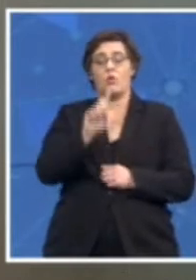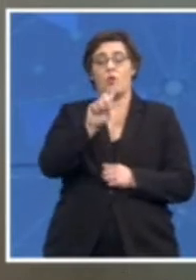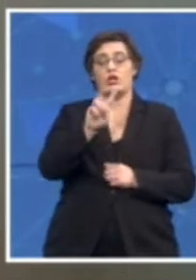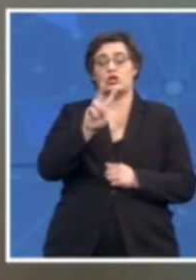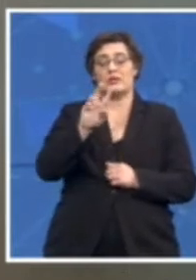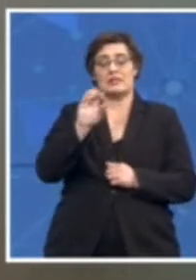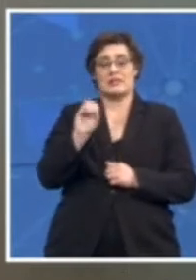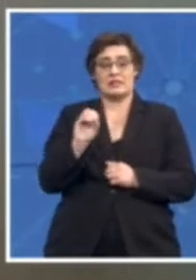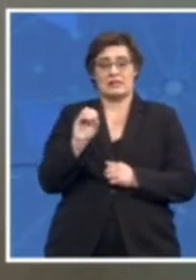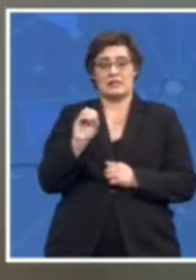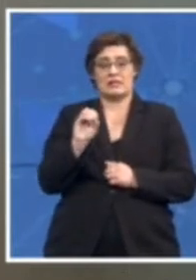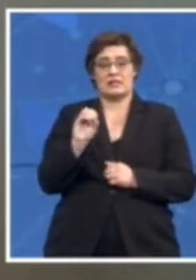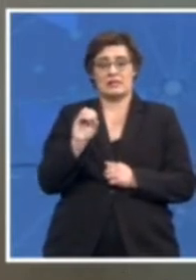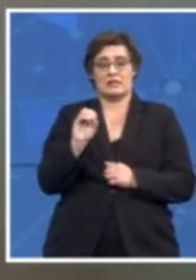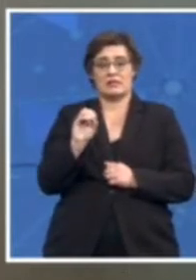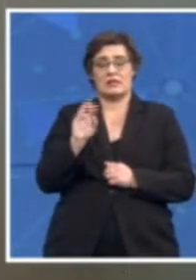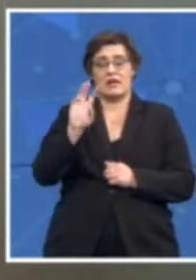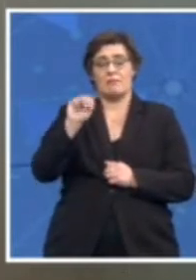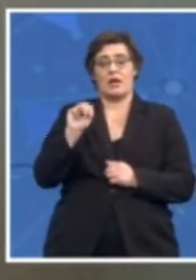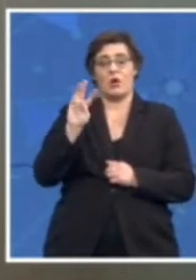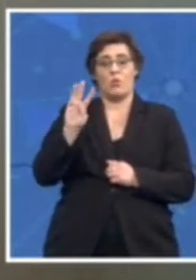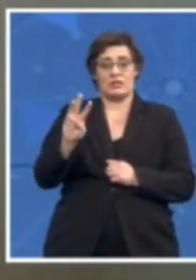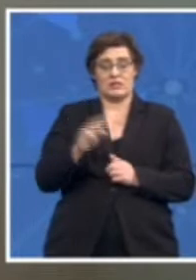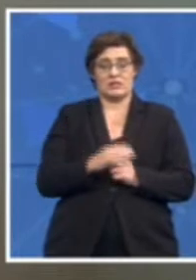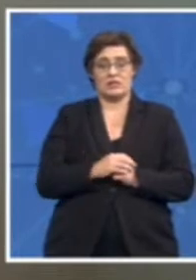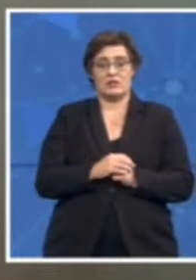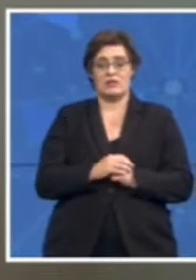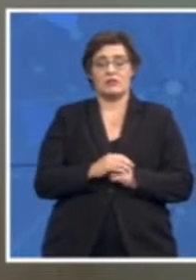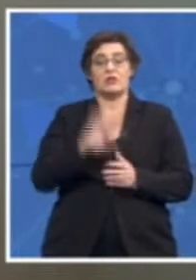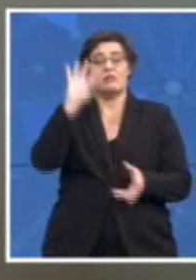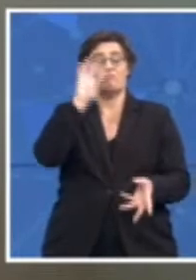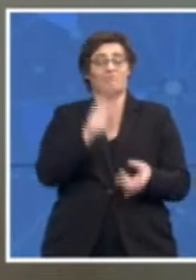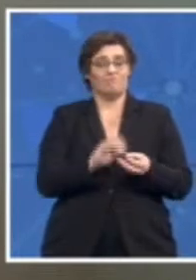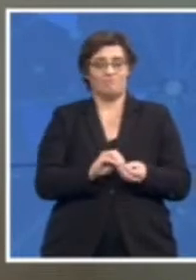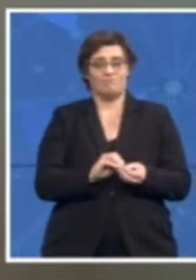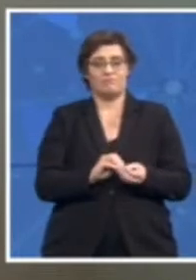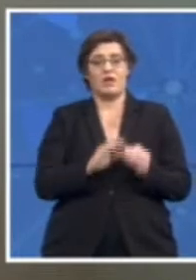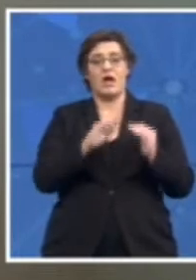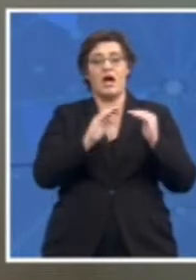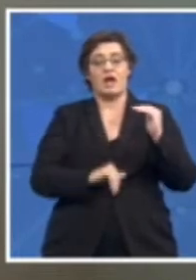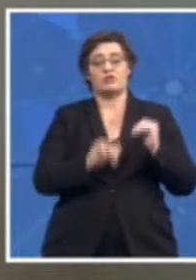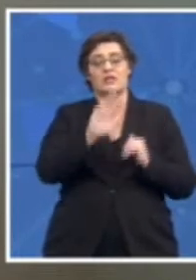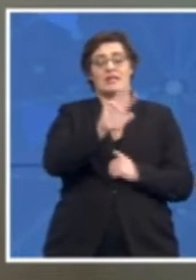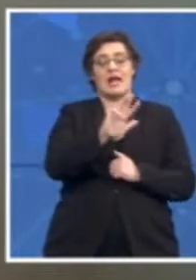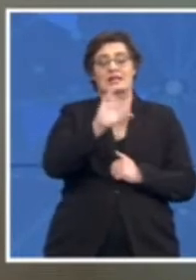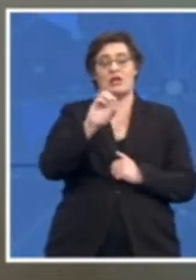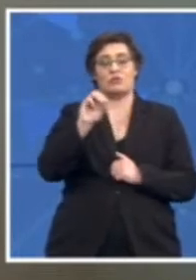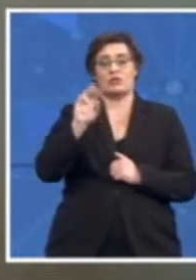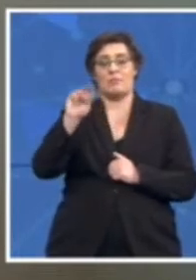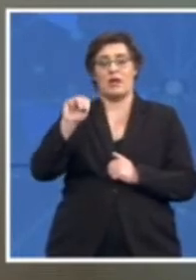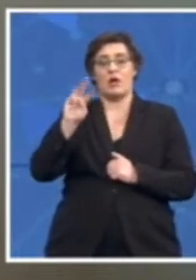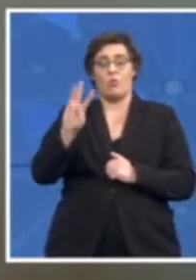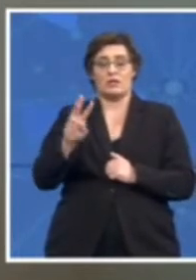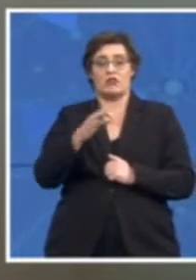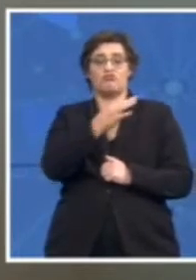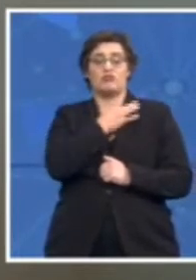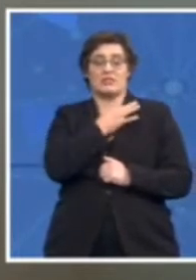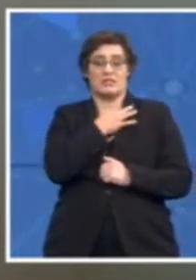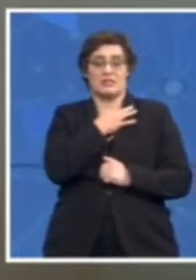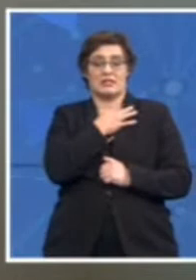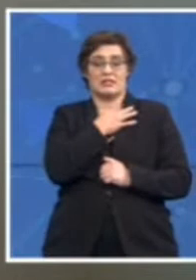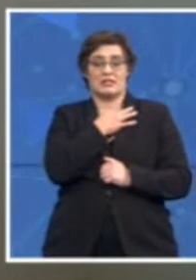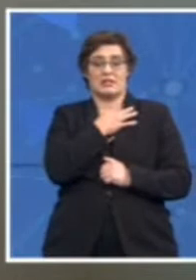megawatts. So all in all, just under 900 megawatts at risk of an immediate trip.